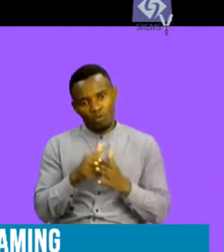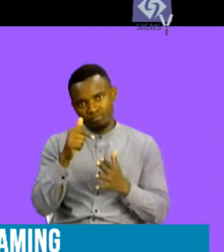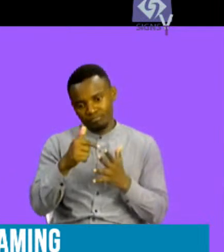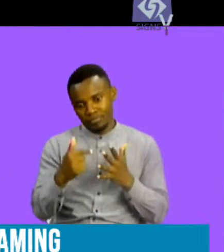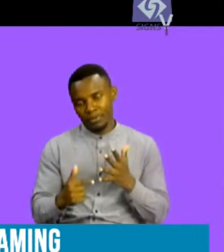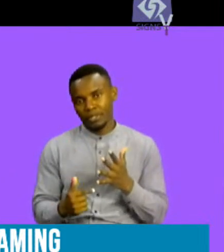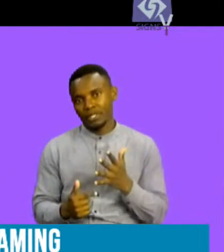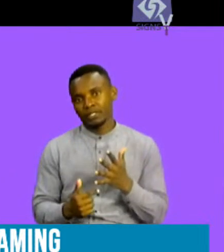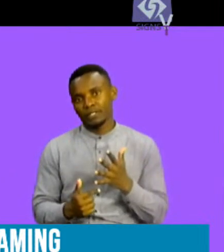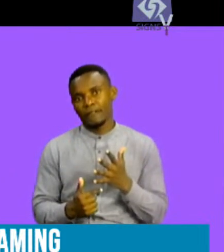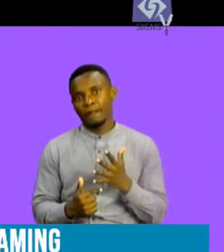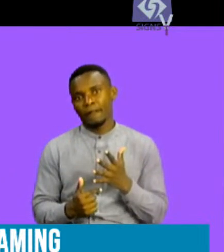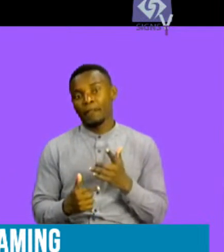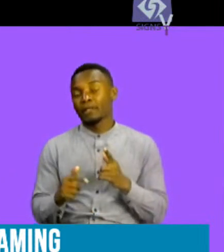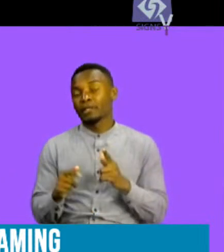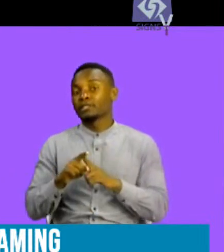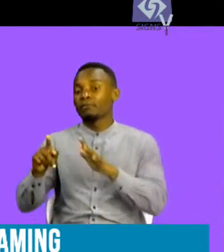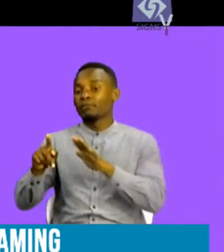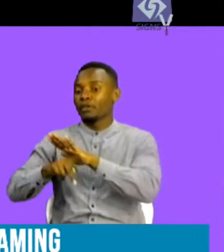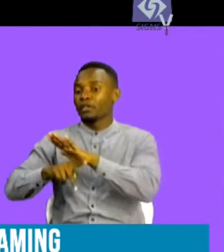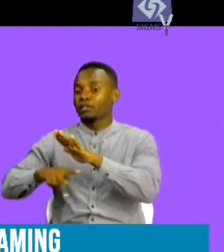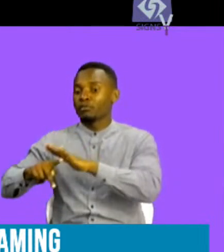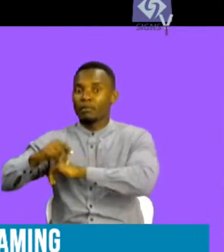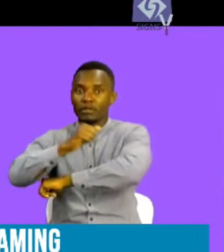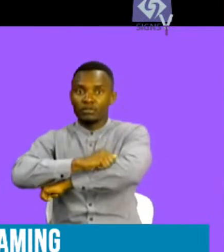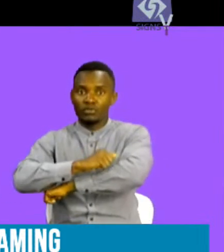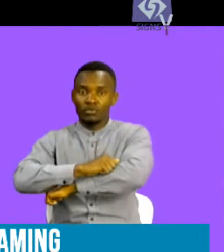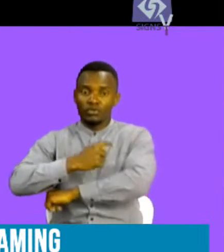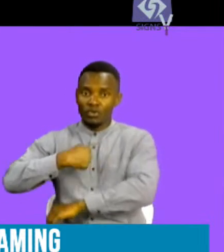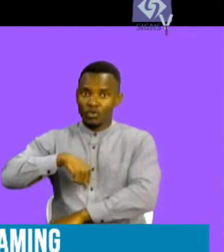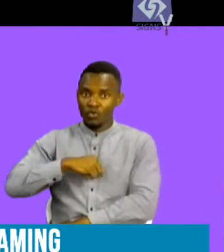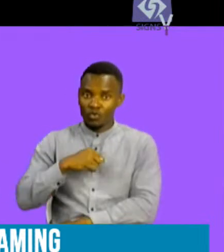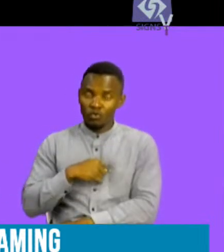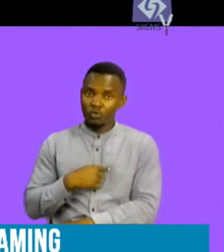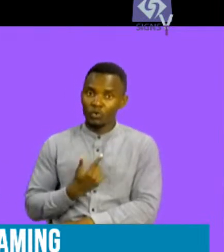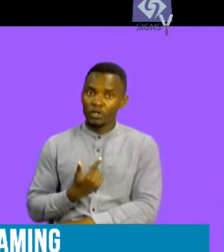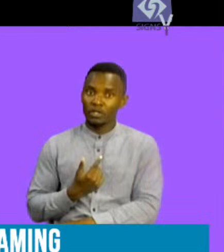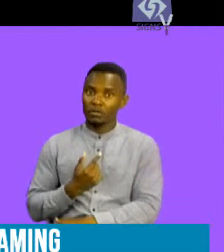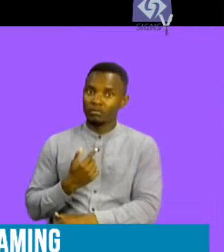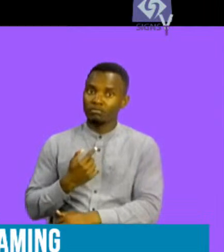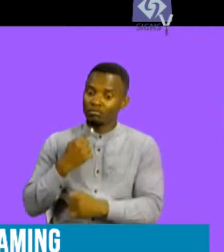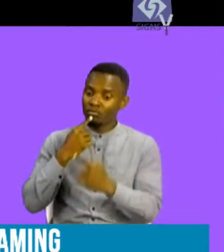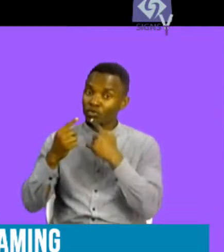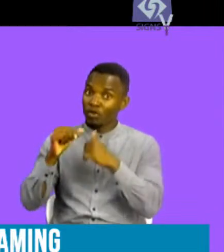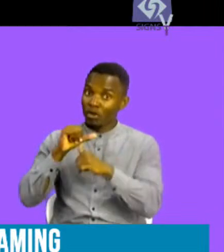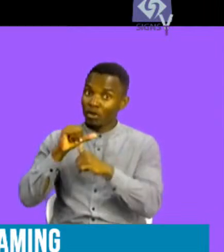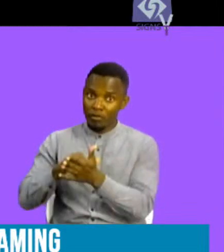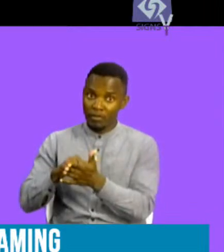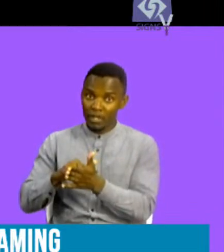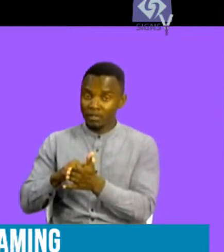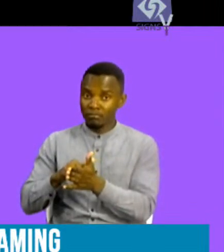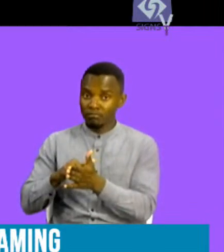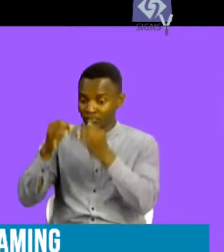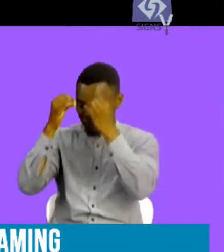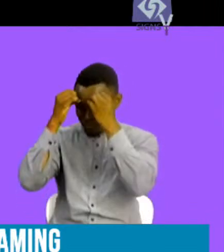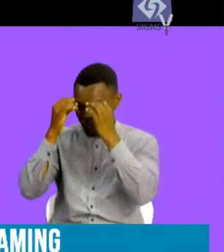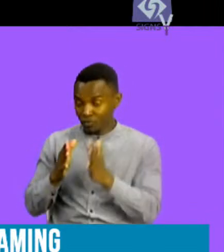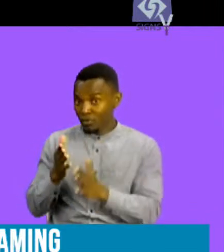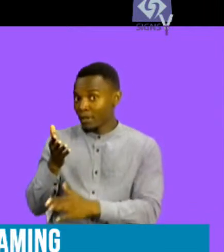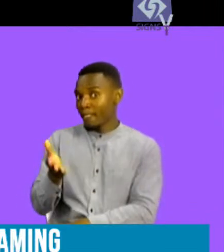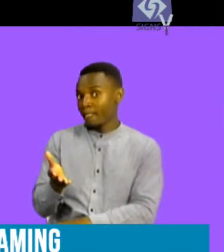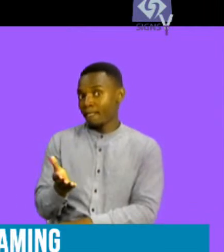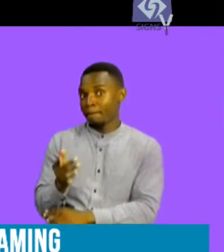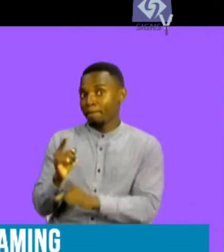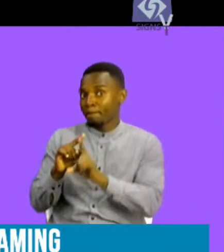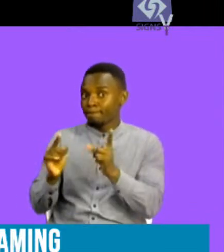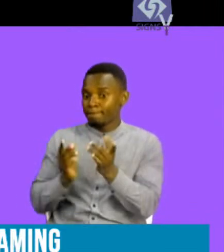even when in primary schools, we also touch those grounds. You see, the child is there, but